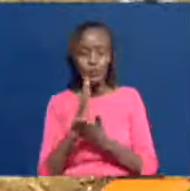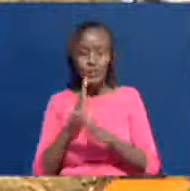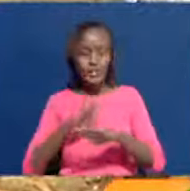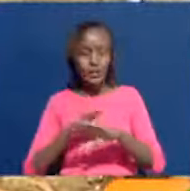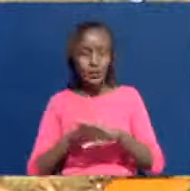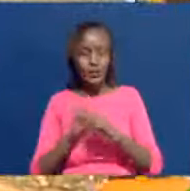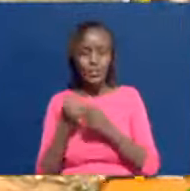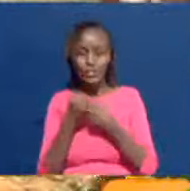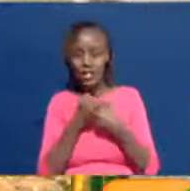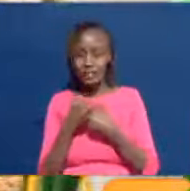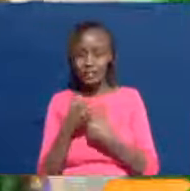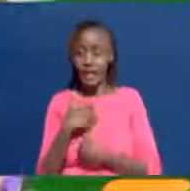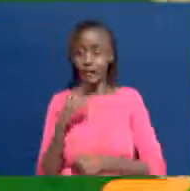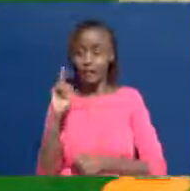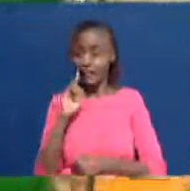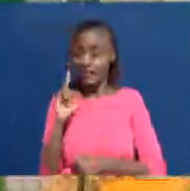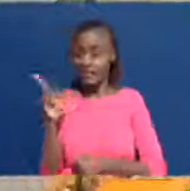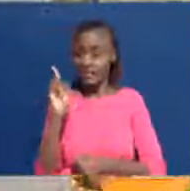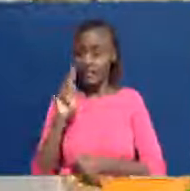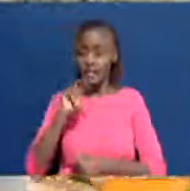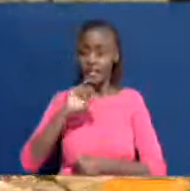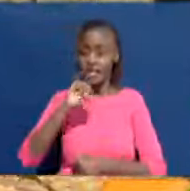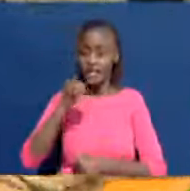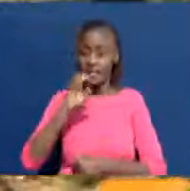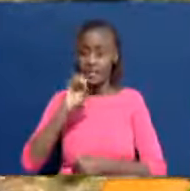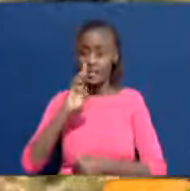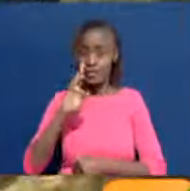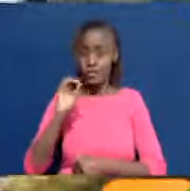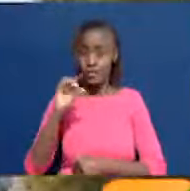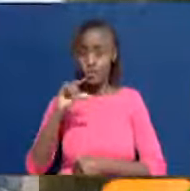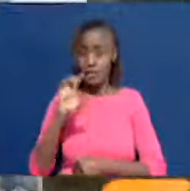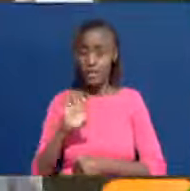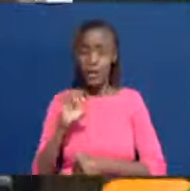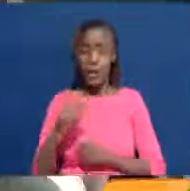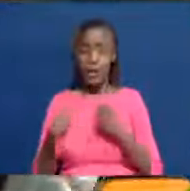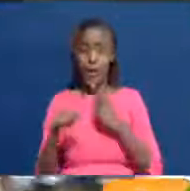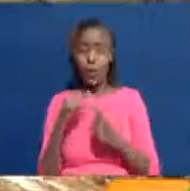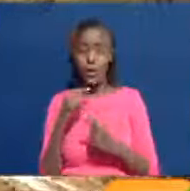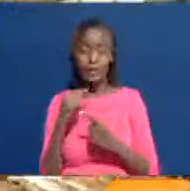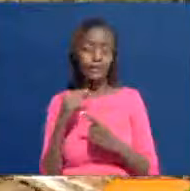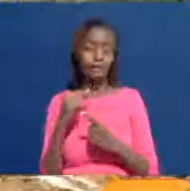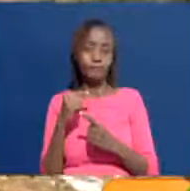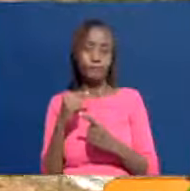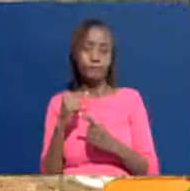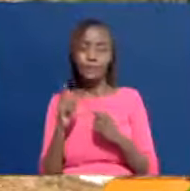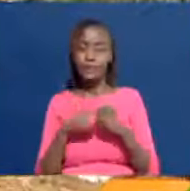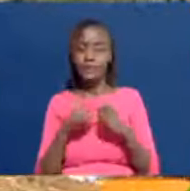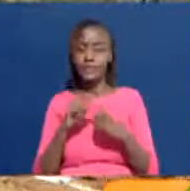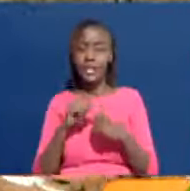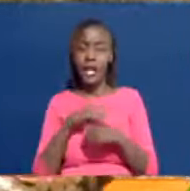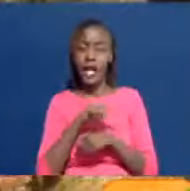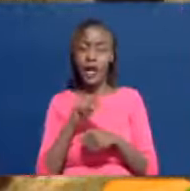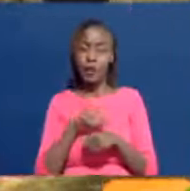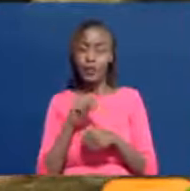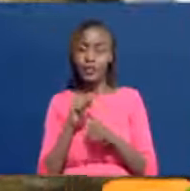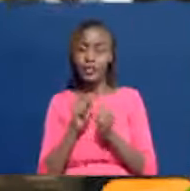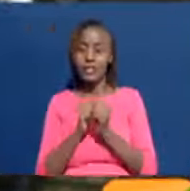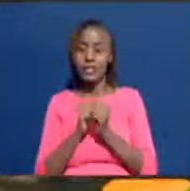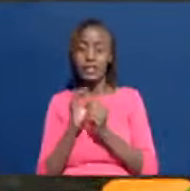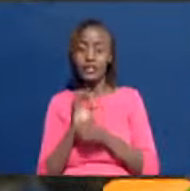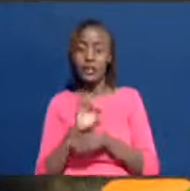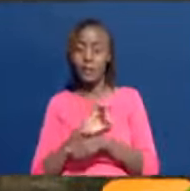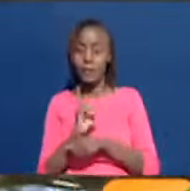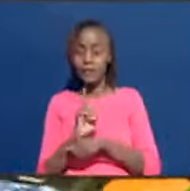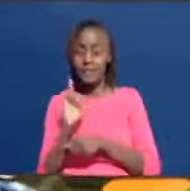Josephat Njoroge won the 80-kilometer race in 6 hours, 34 minutes. Joseph Nganga crossed the 50-kilometer